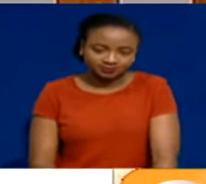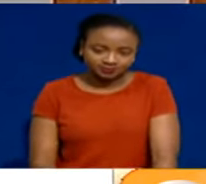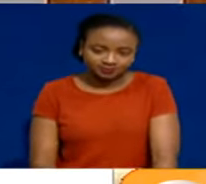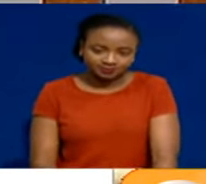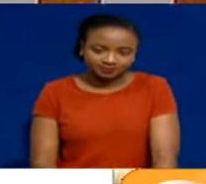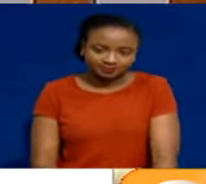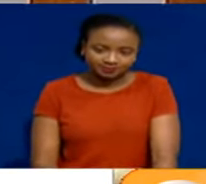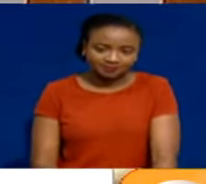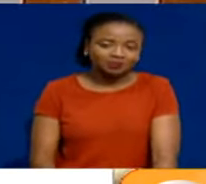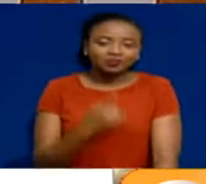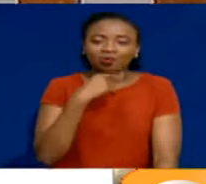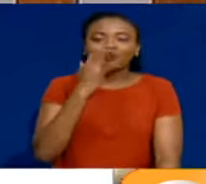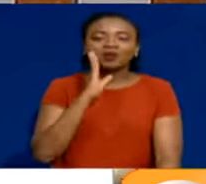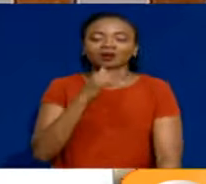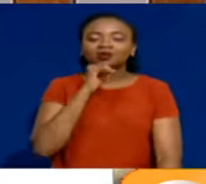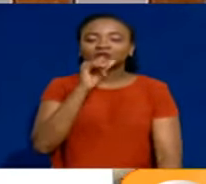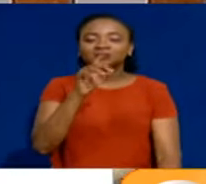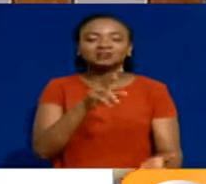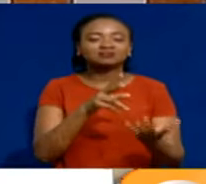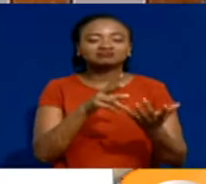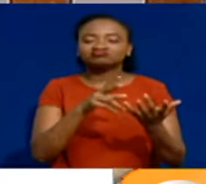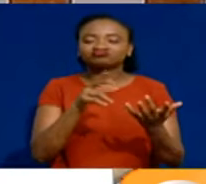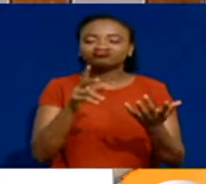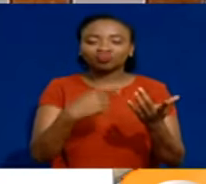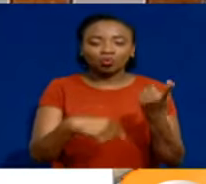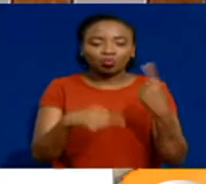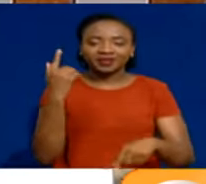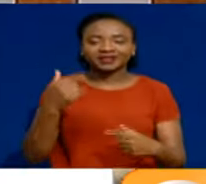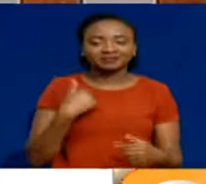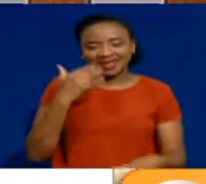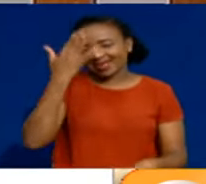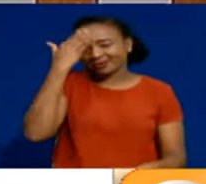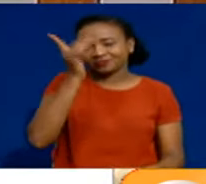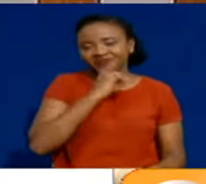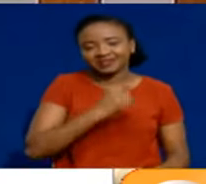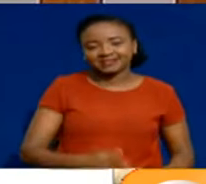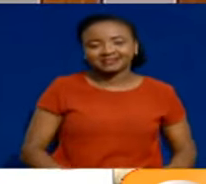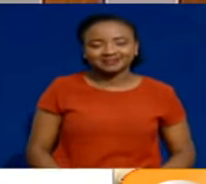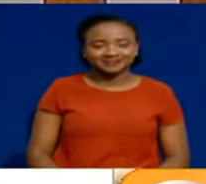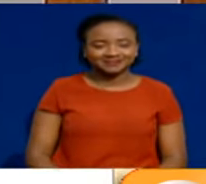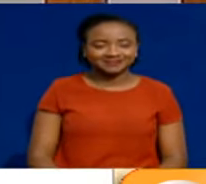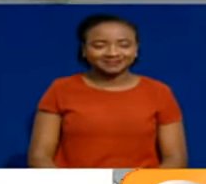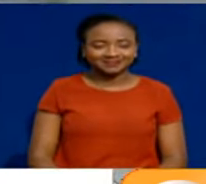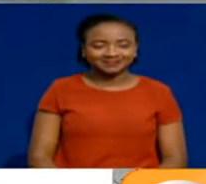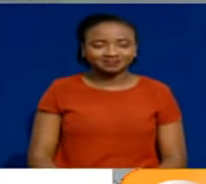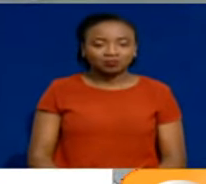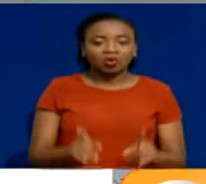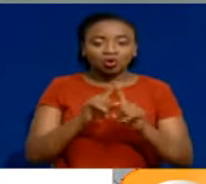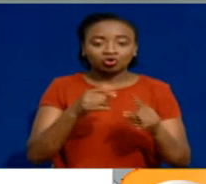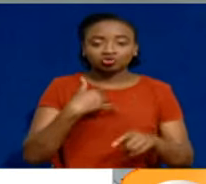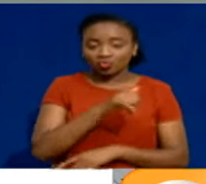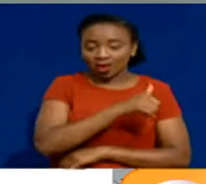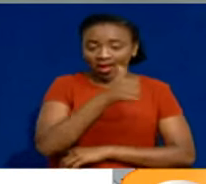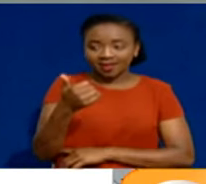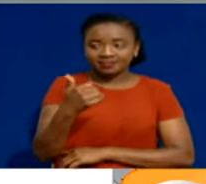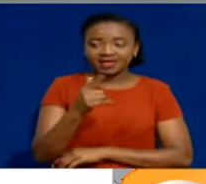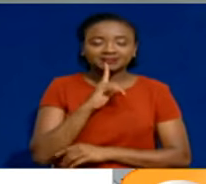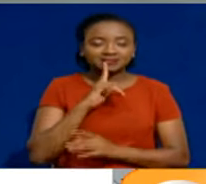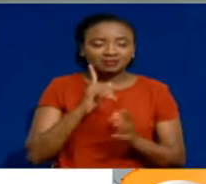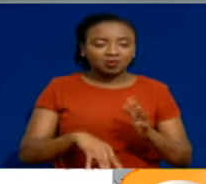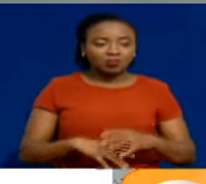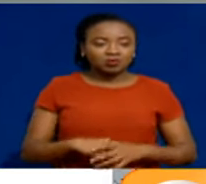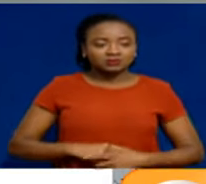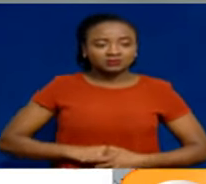is who will not win. That one I'm sure of. You know, KJ, he said hello to you, Mheshimiwa